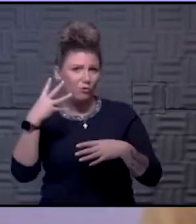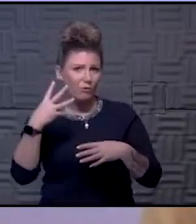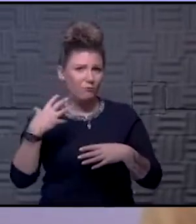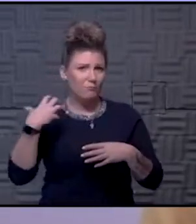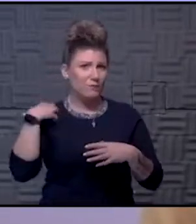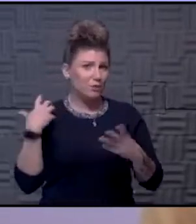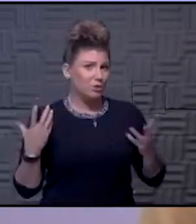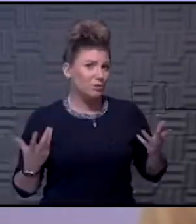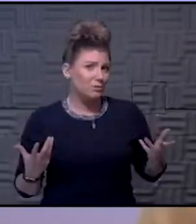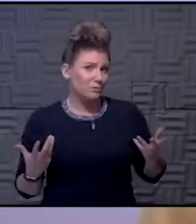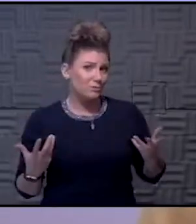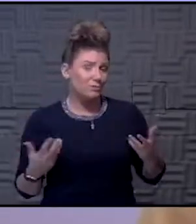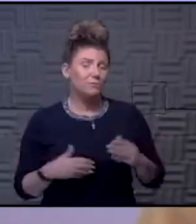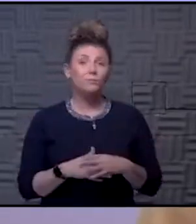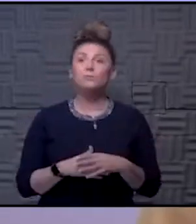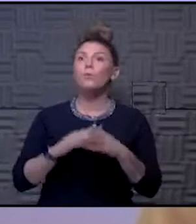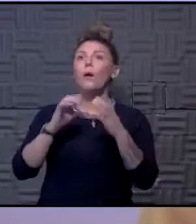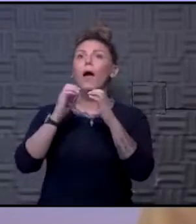So how